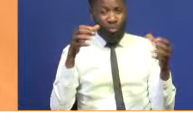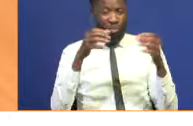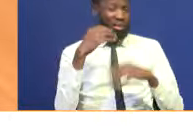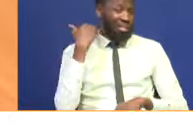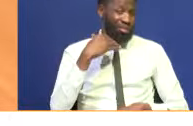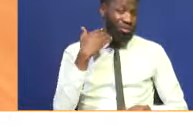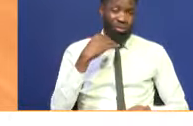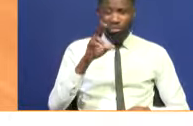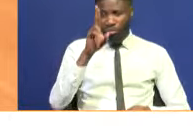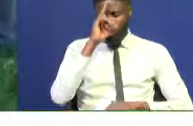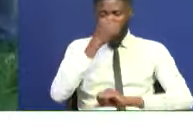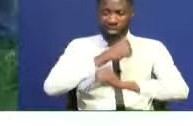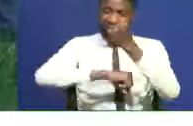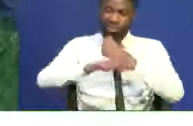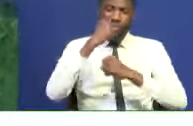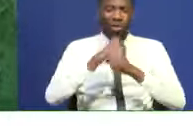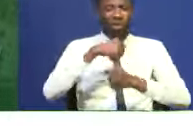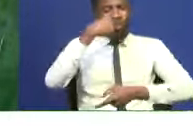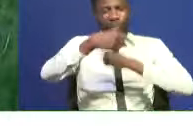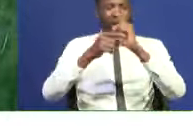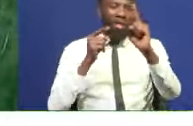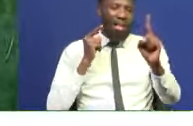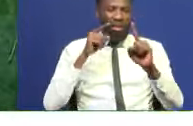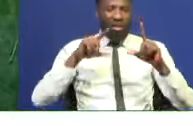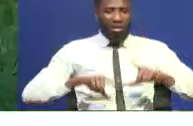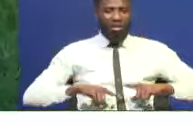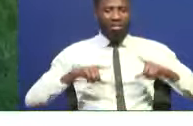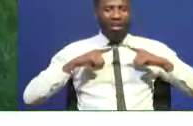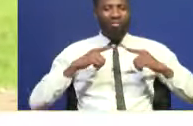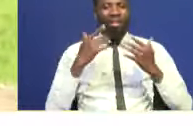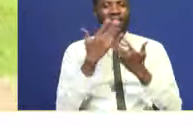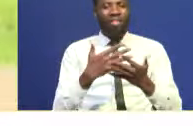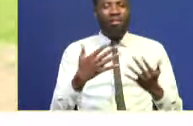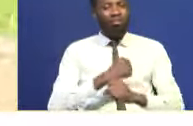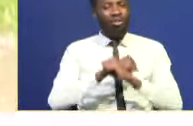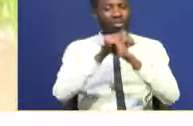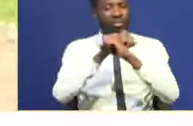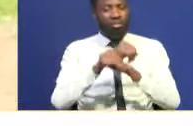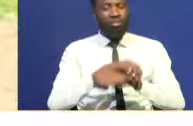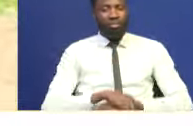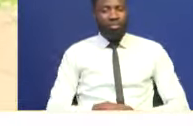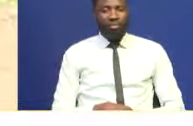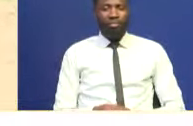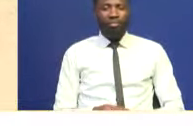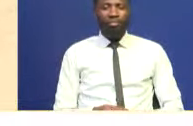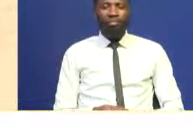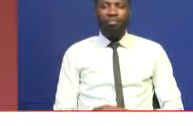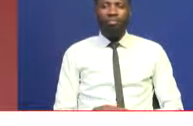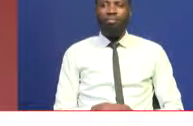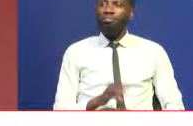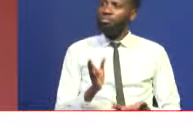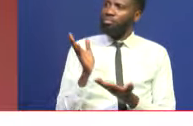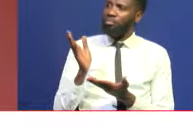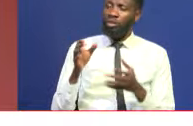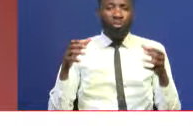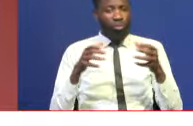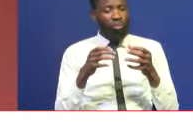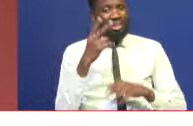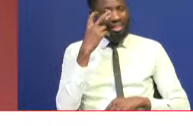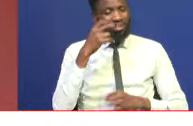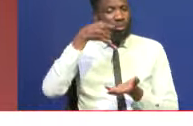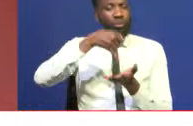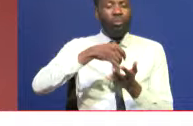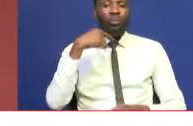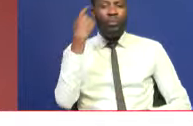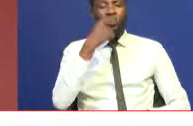in protecting lives and property, pledging to dismantle criminal networks within the county. Among the suspects in custody, 6